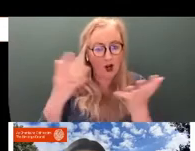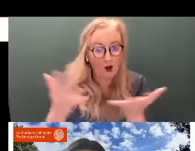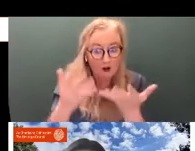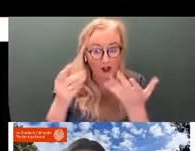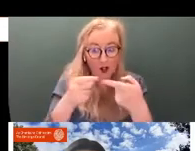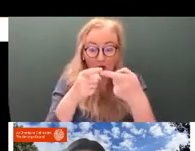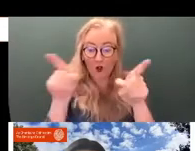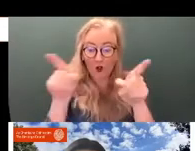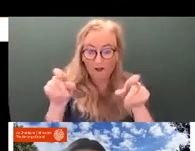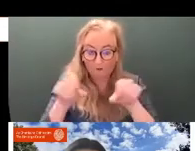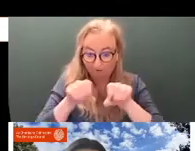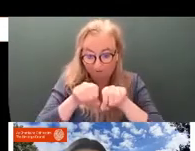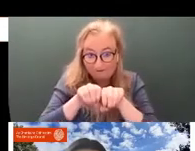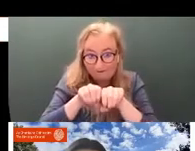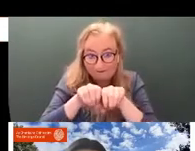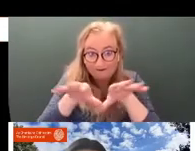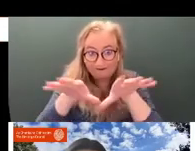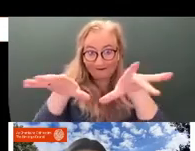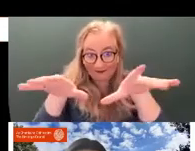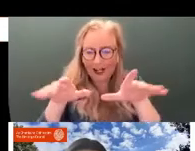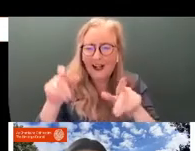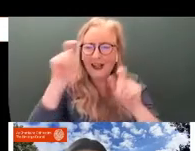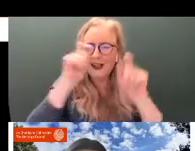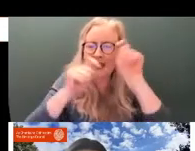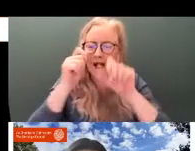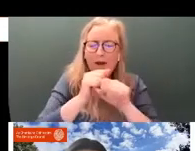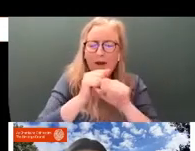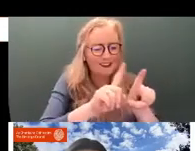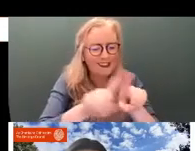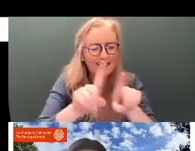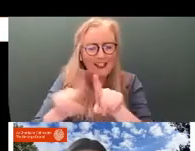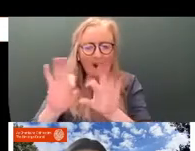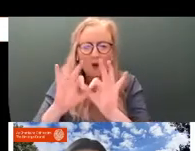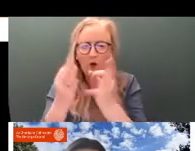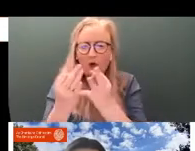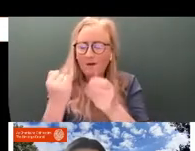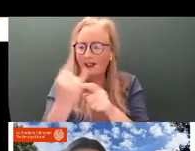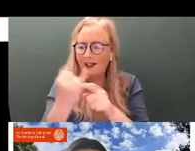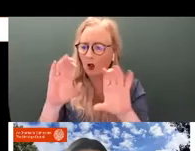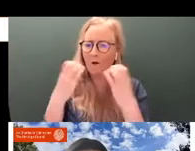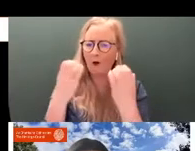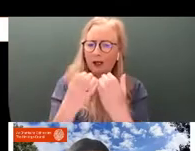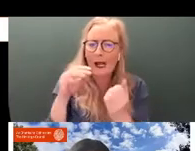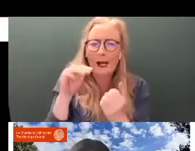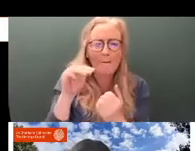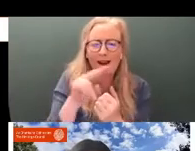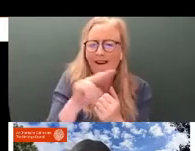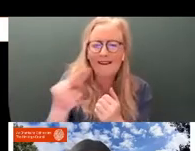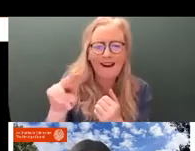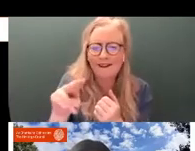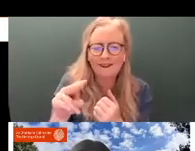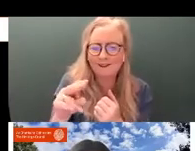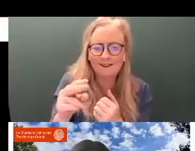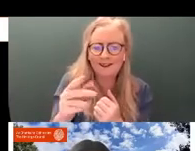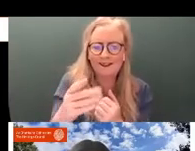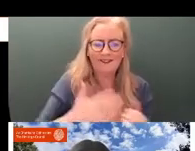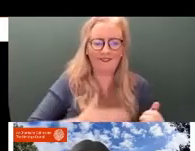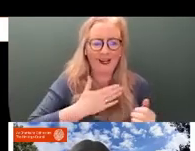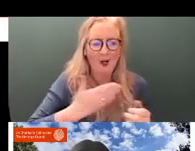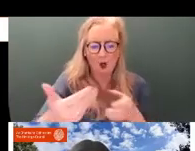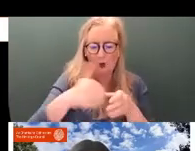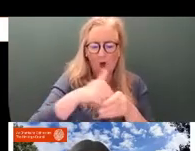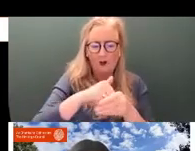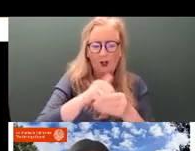cast the net wide and consider reaching out to groups in your community that may not traditionally feel included in heritage.